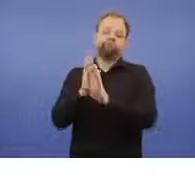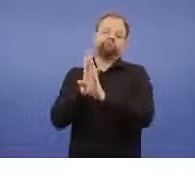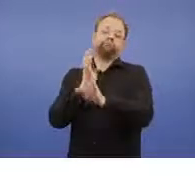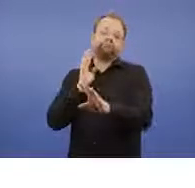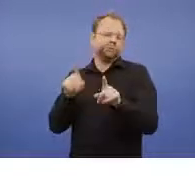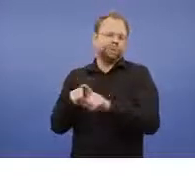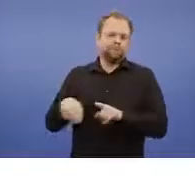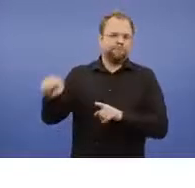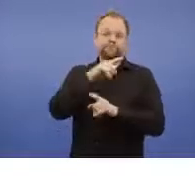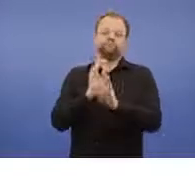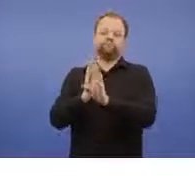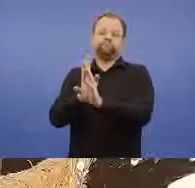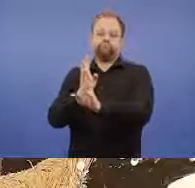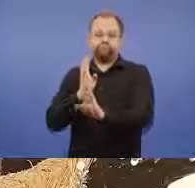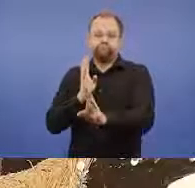We